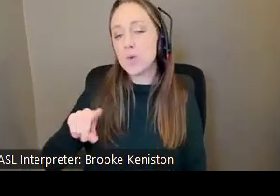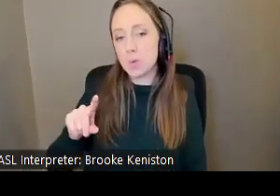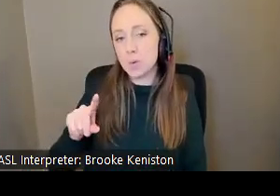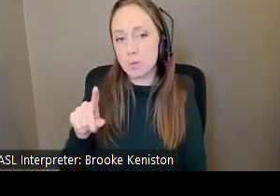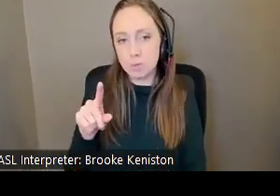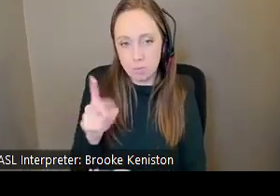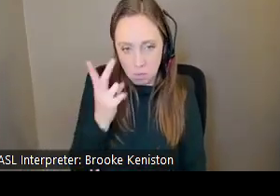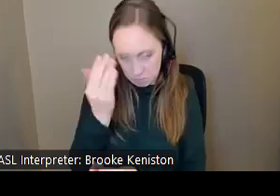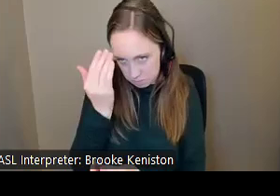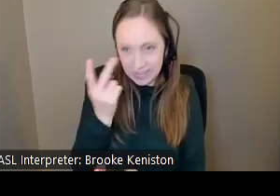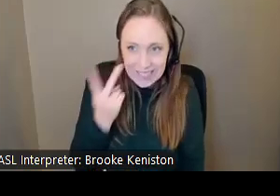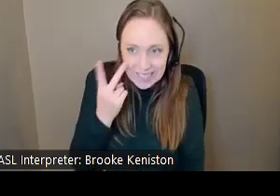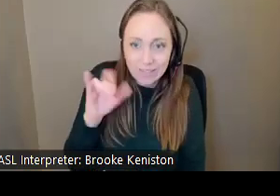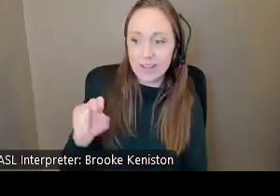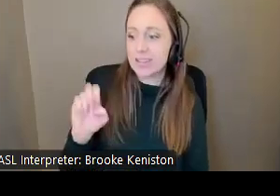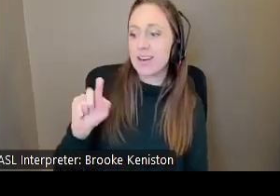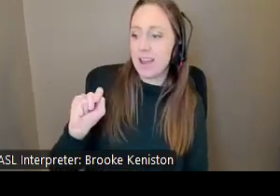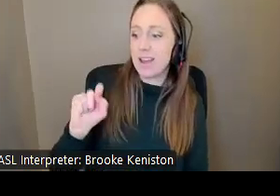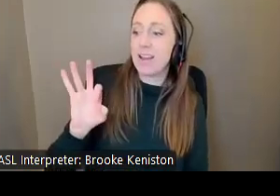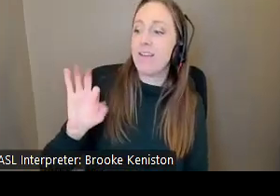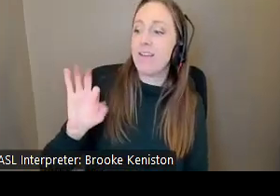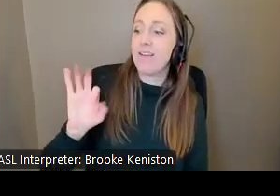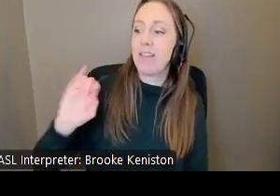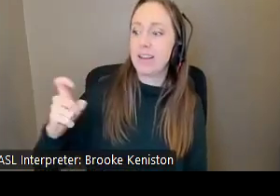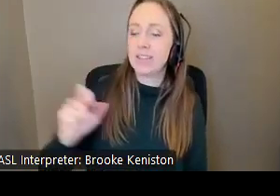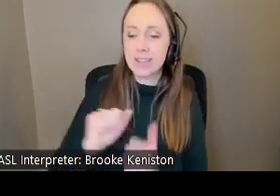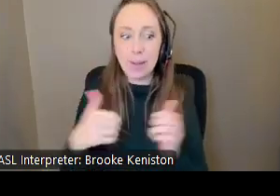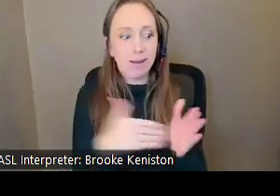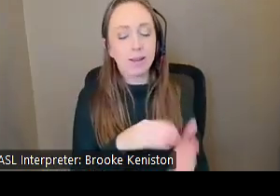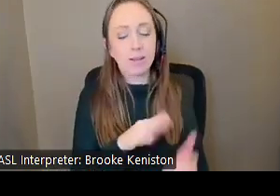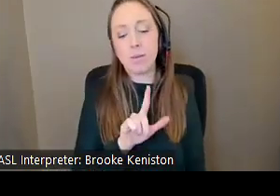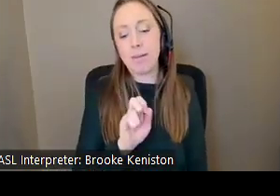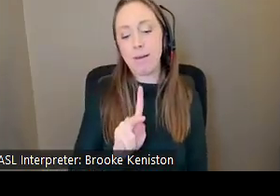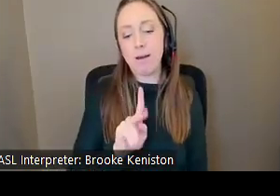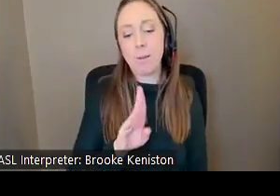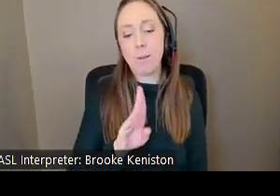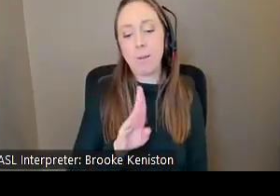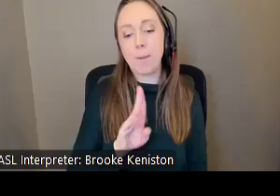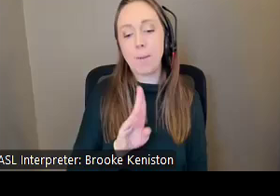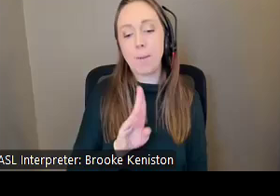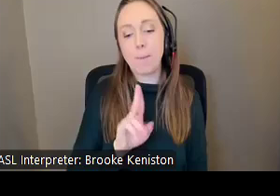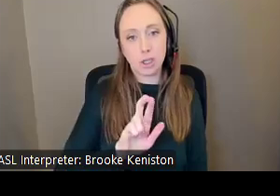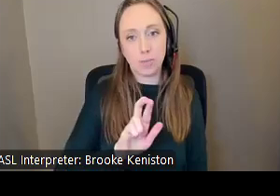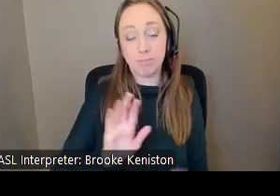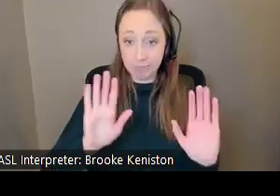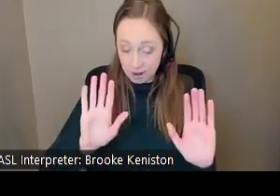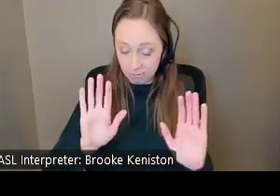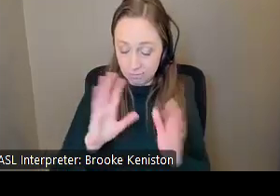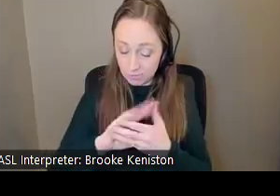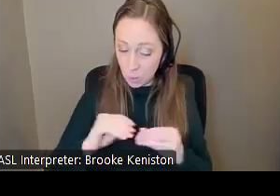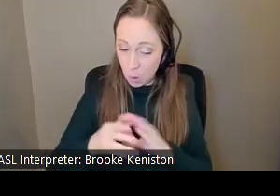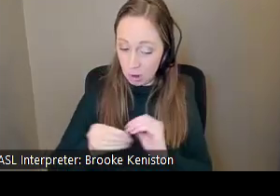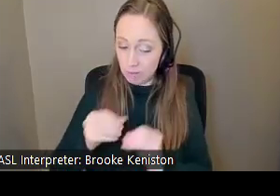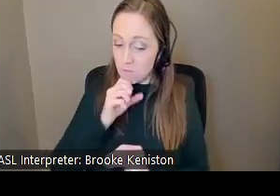with Blockbuster. And the legend has it that in Dallas in 2001